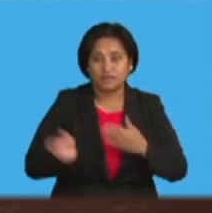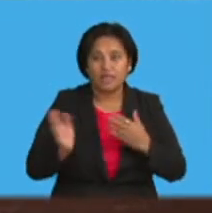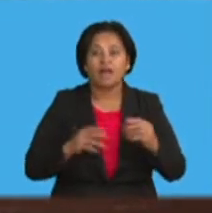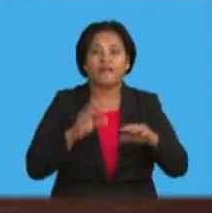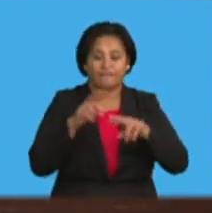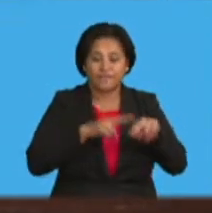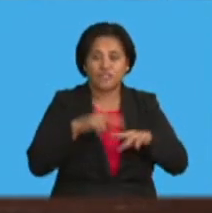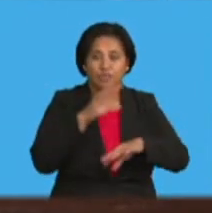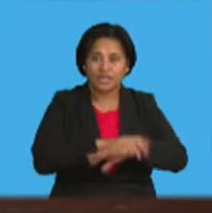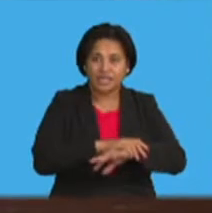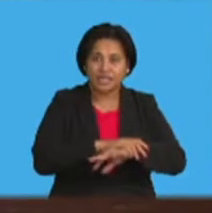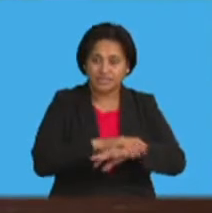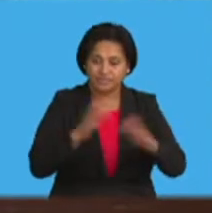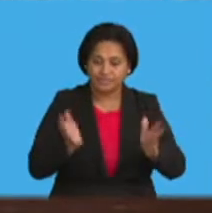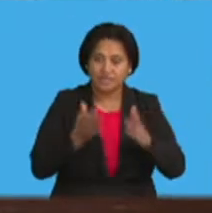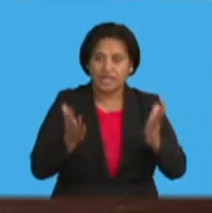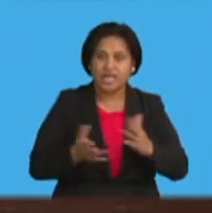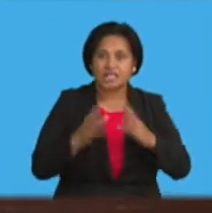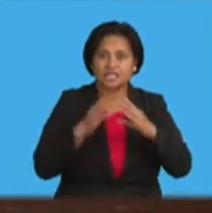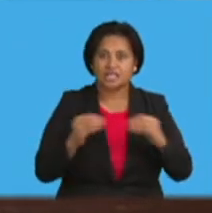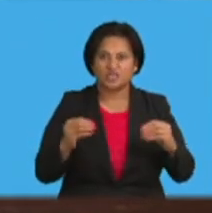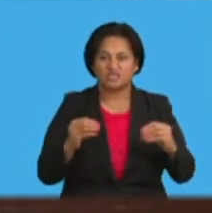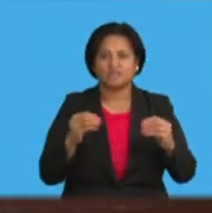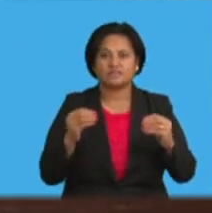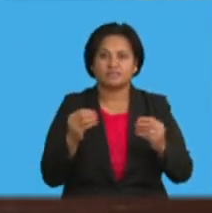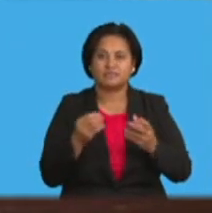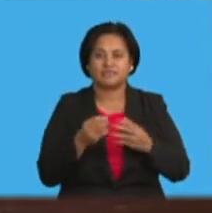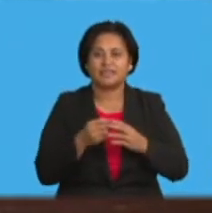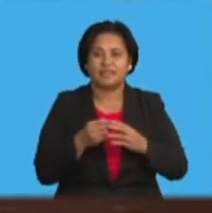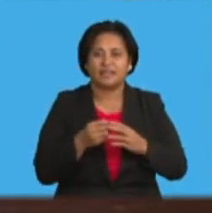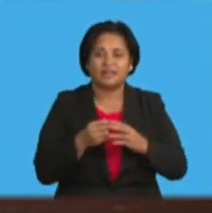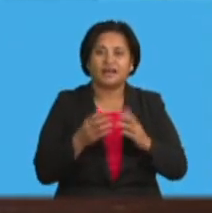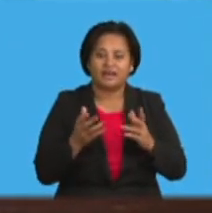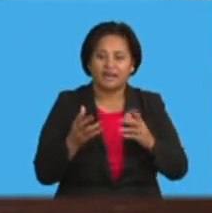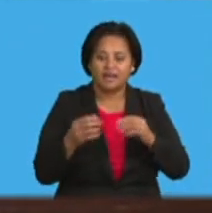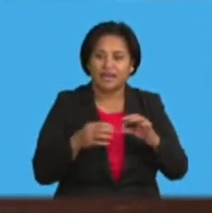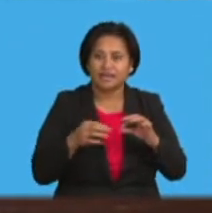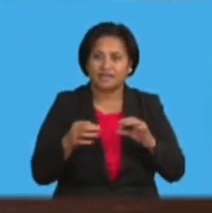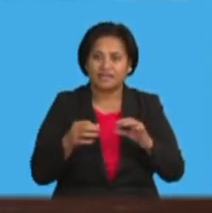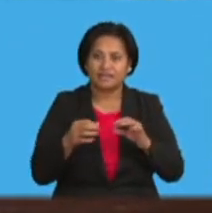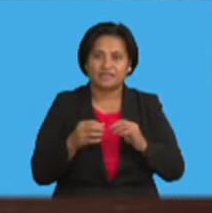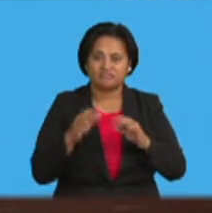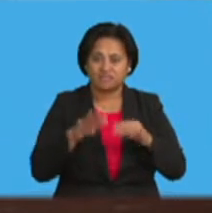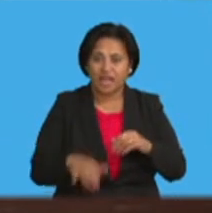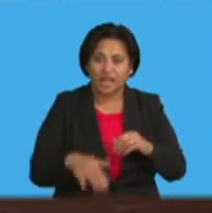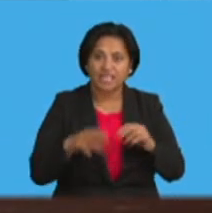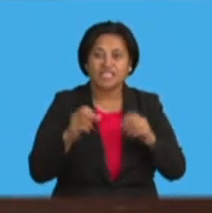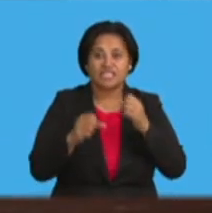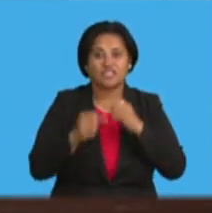Unit and Juvenile Bureau to streamline women and child-related